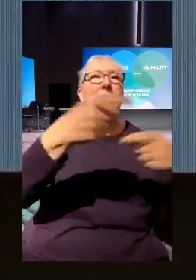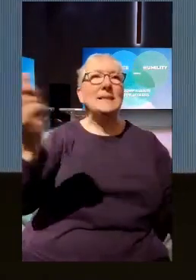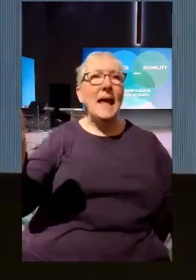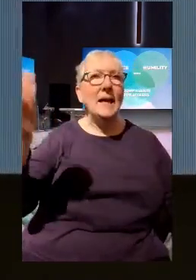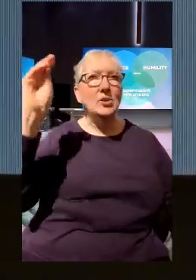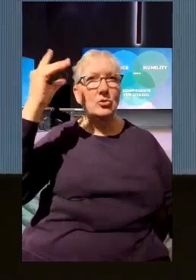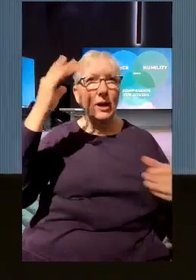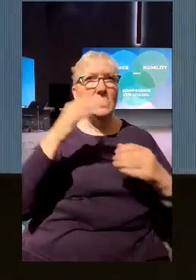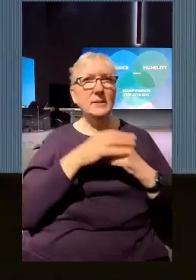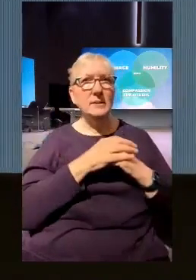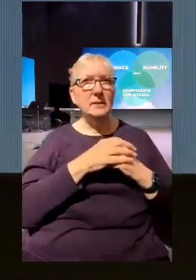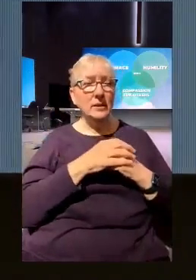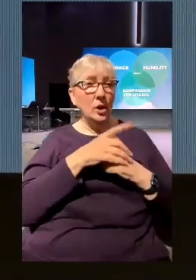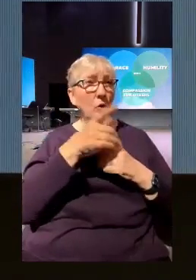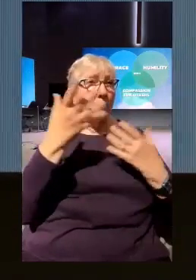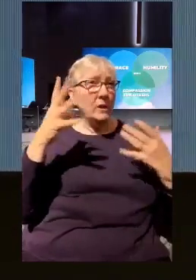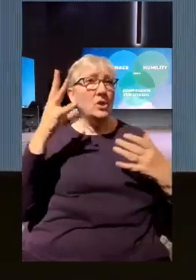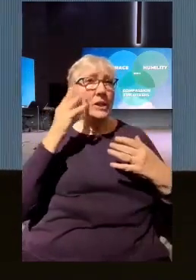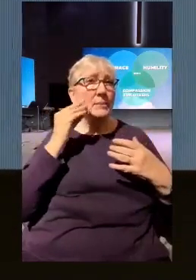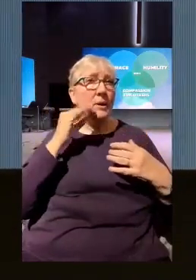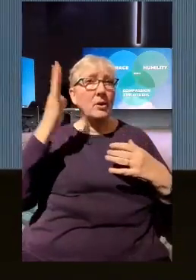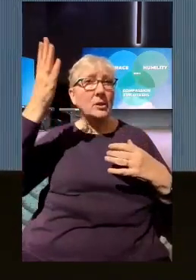Have you experienced God's grace in your life?